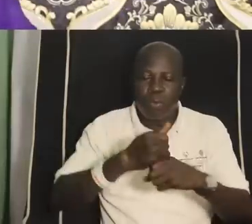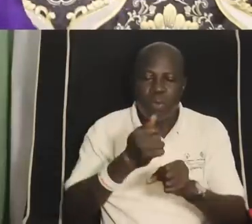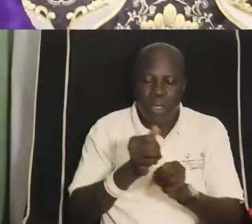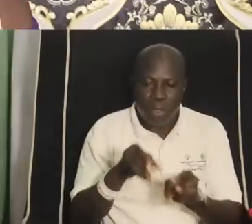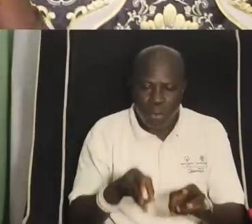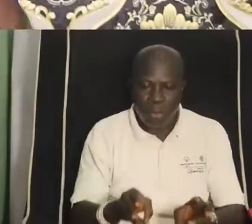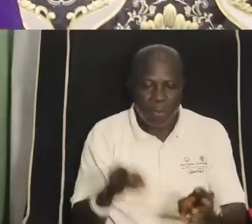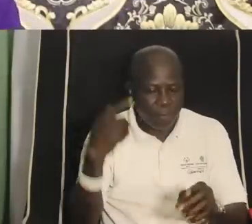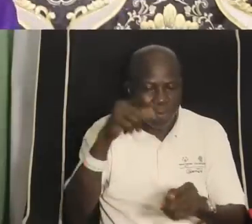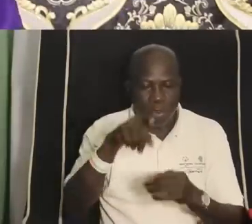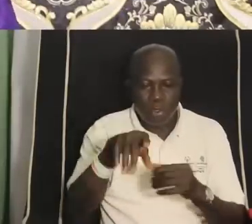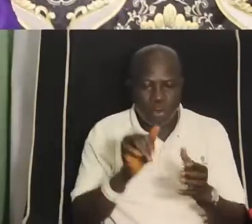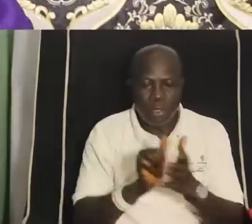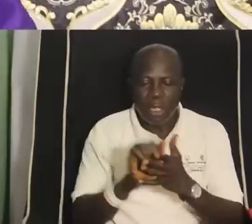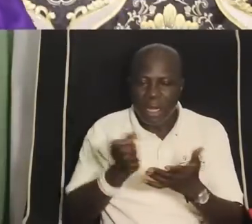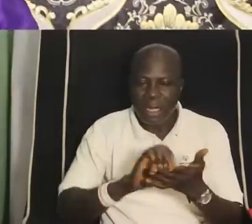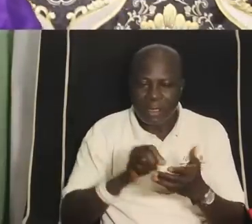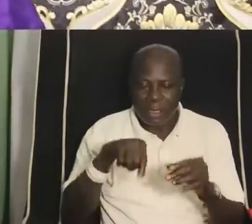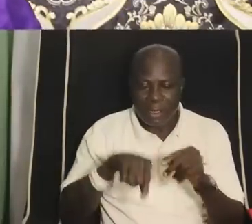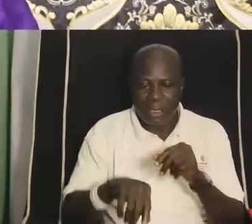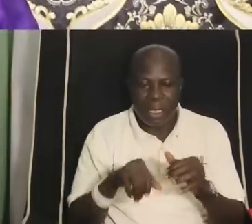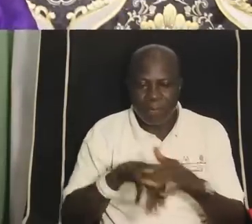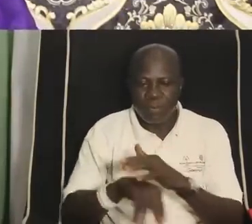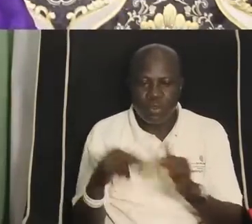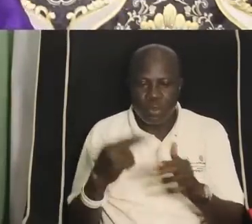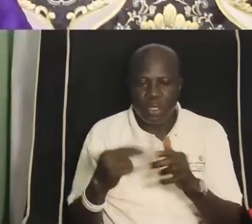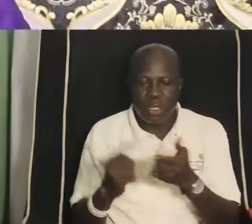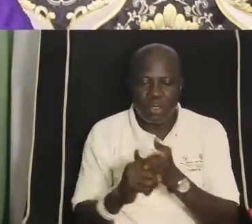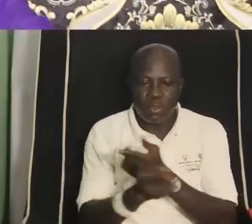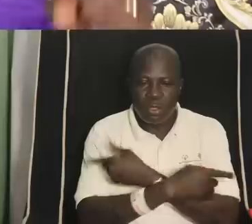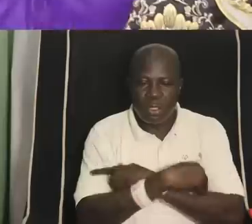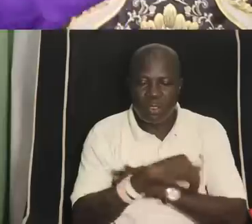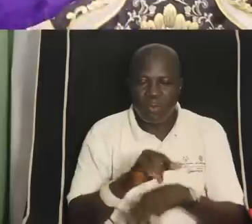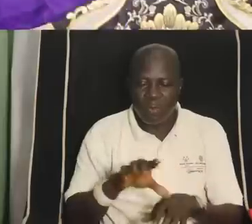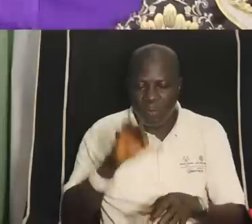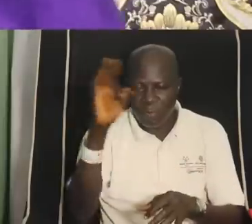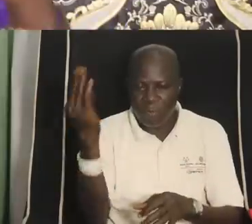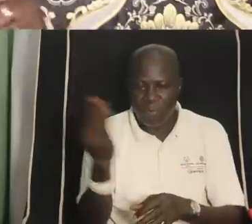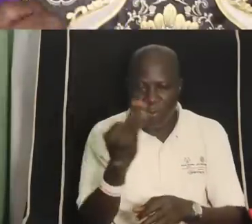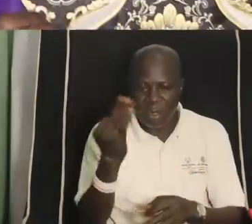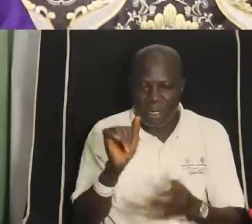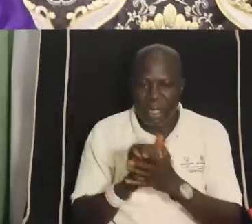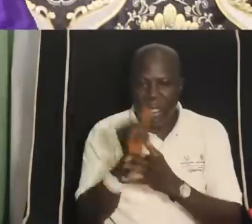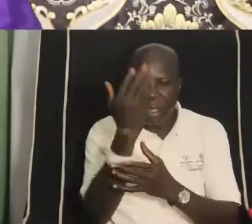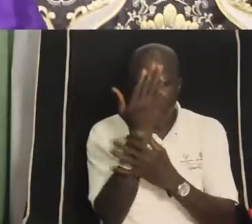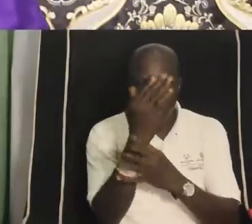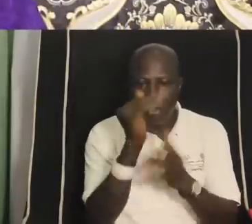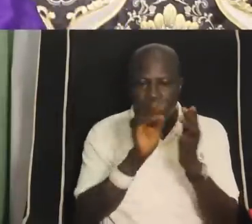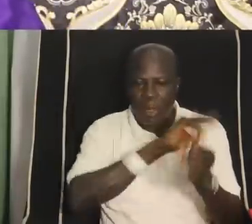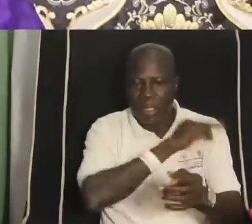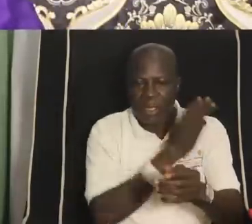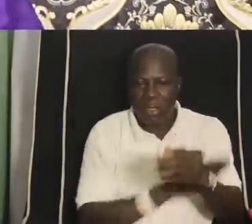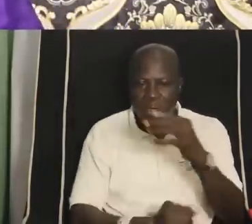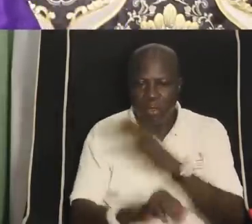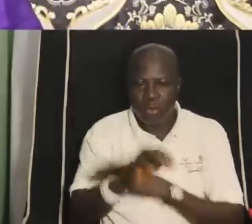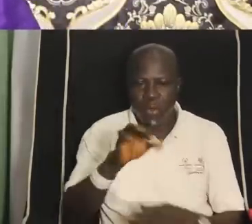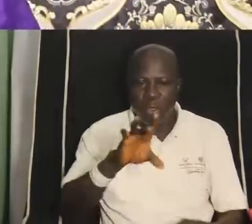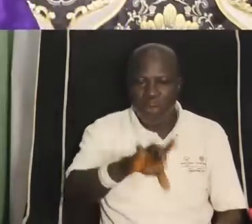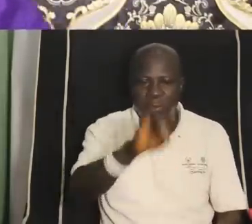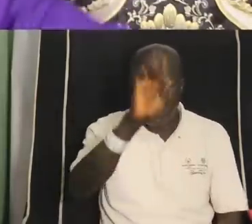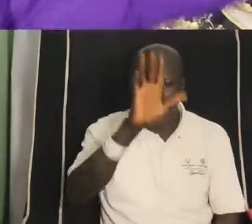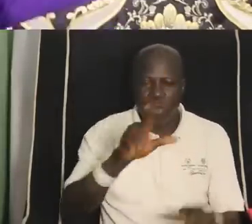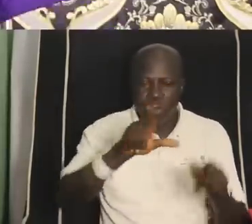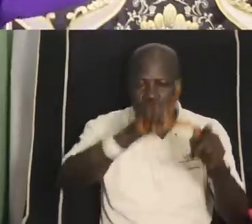o ko sile ni ona jo friday owo agbara olorun o ma si awari ogo